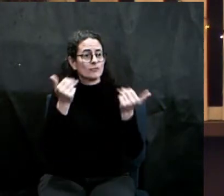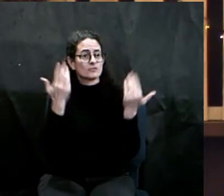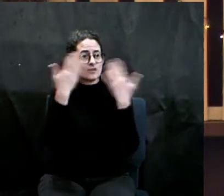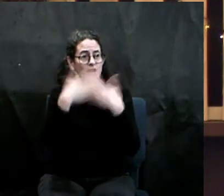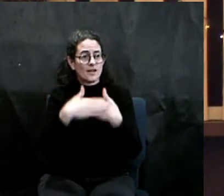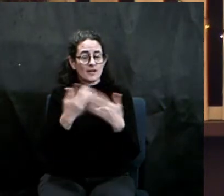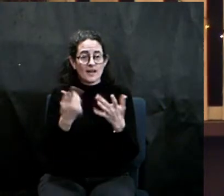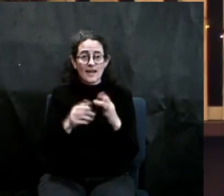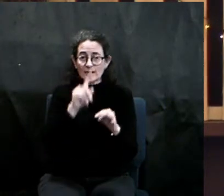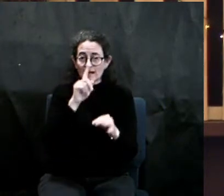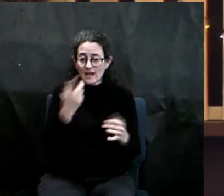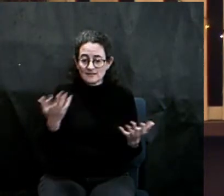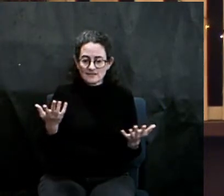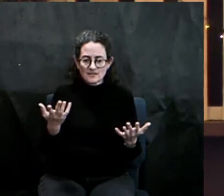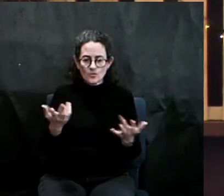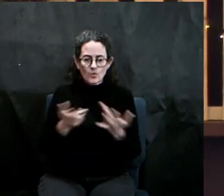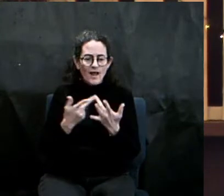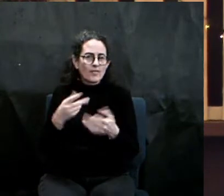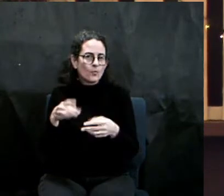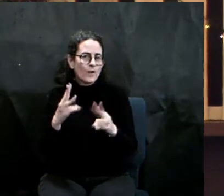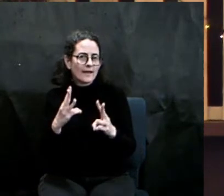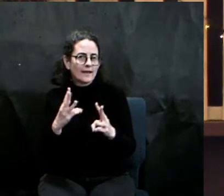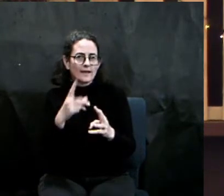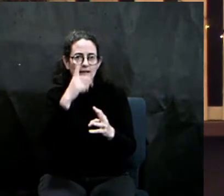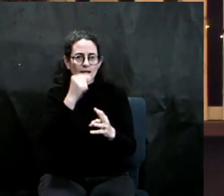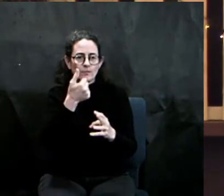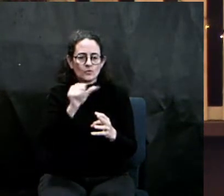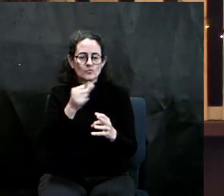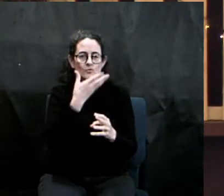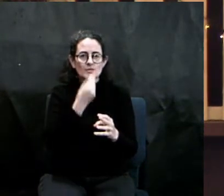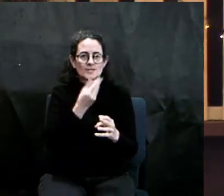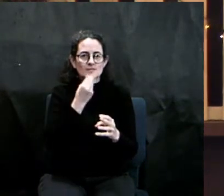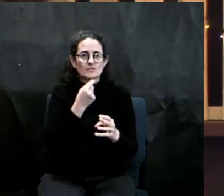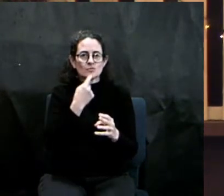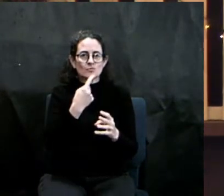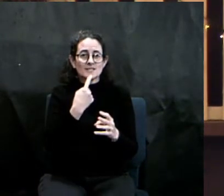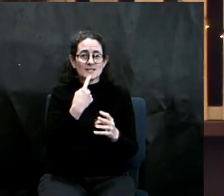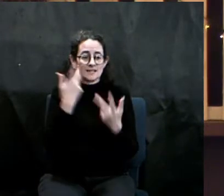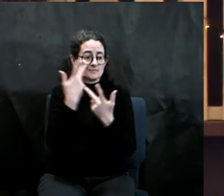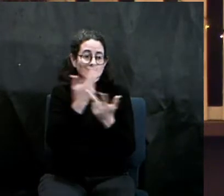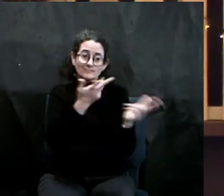else might we use Christmas to point people to Jesus?